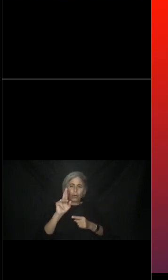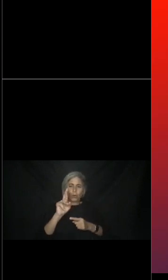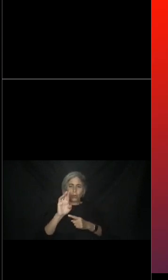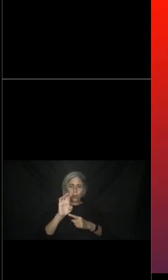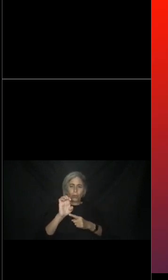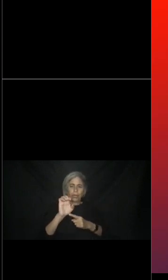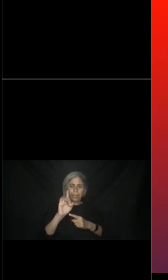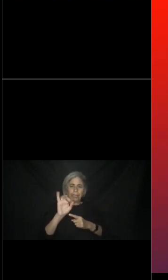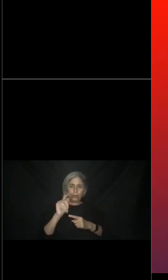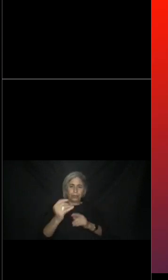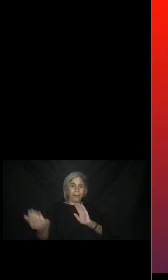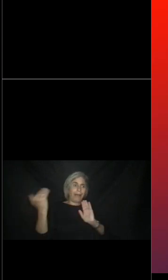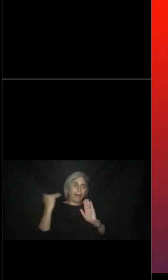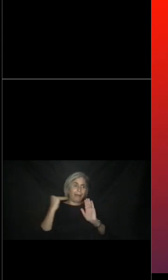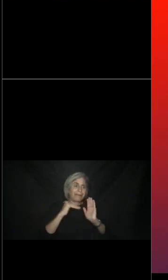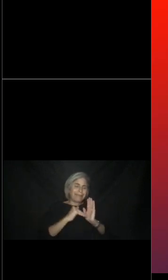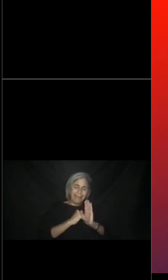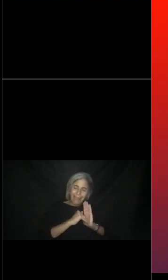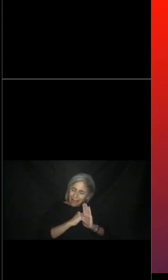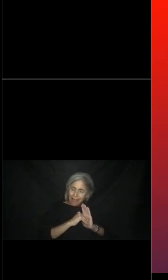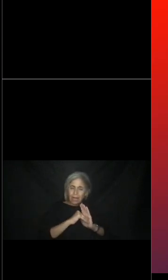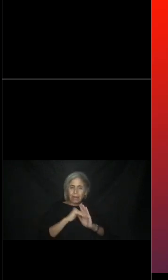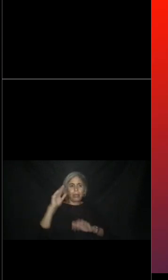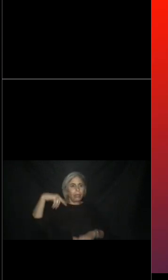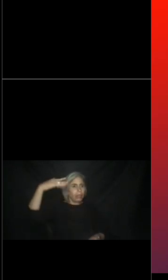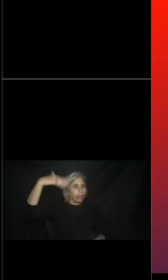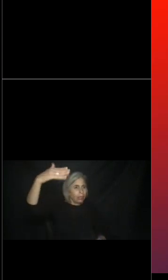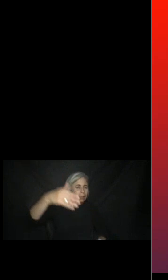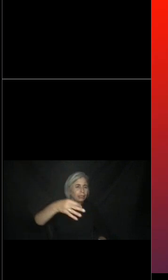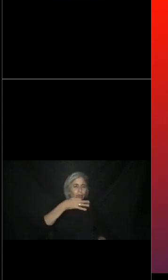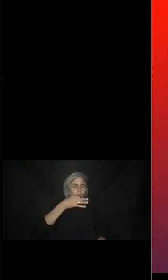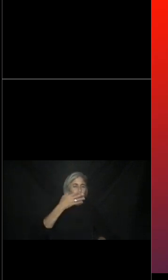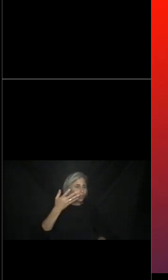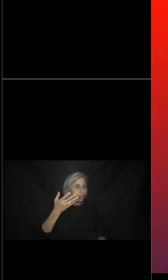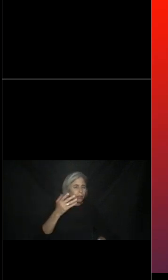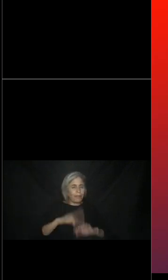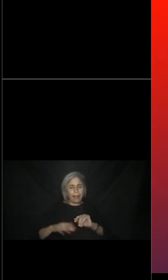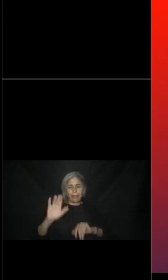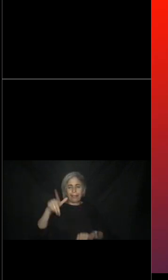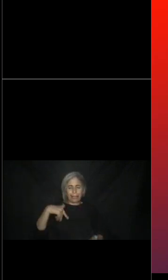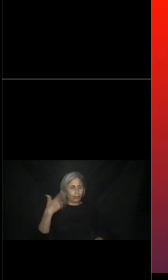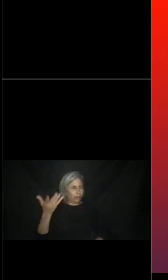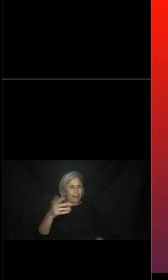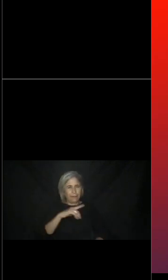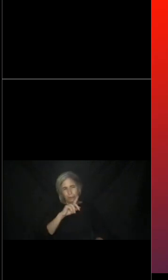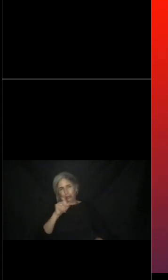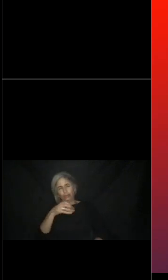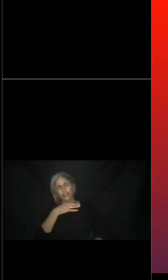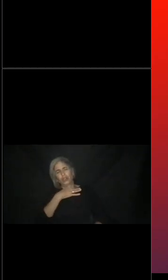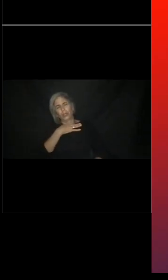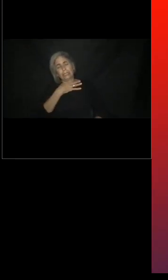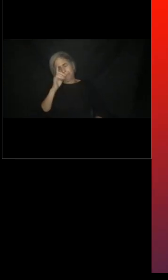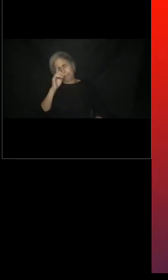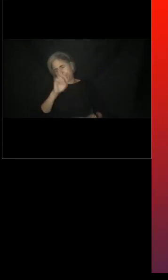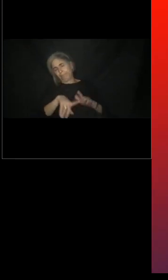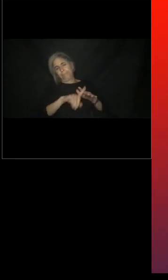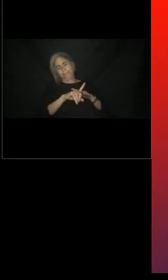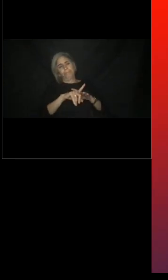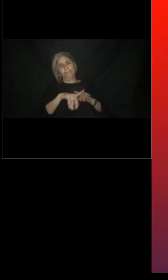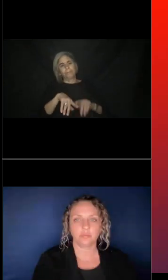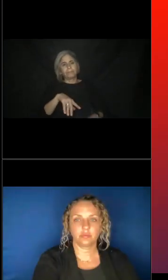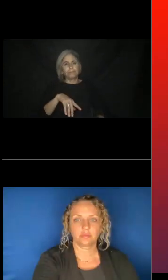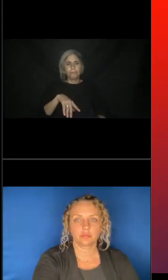again, even, sooner rather than later? I guess it's just a question that I popped up. Yeah.